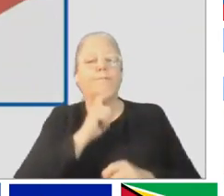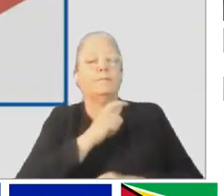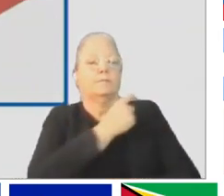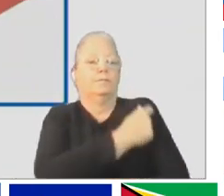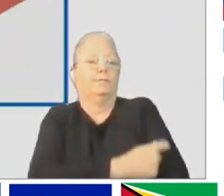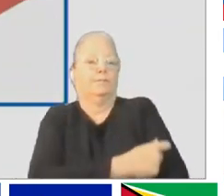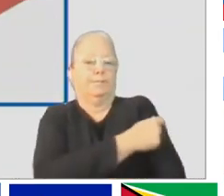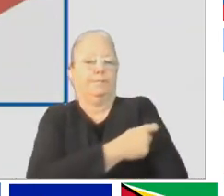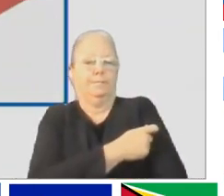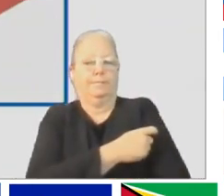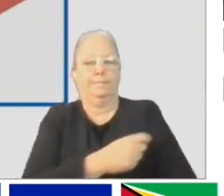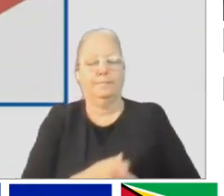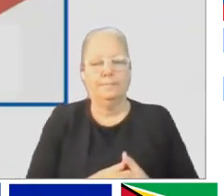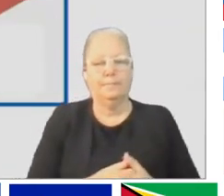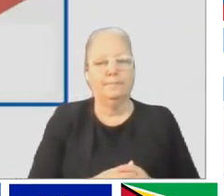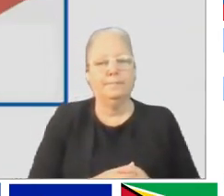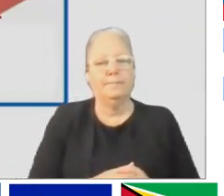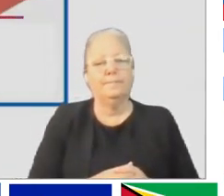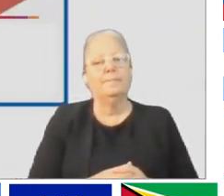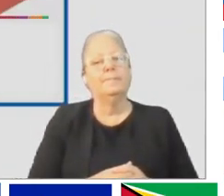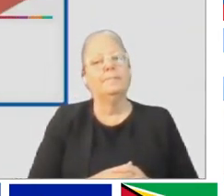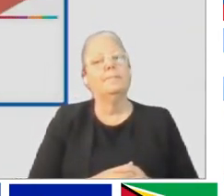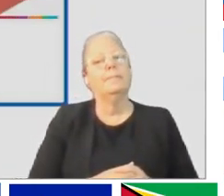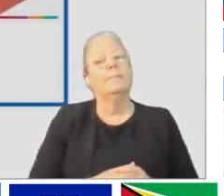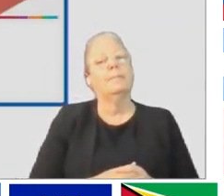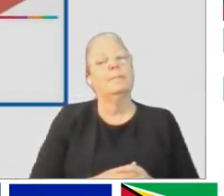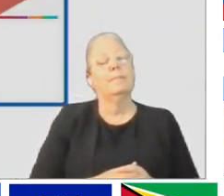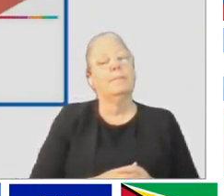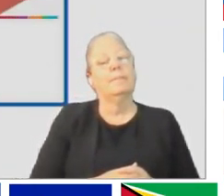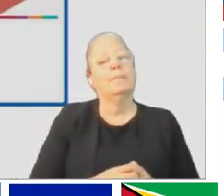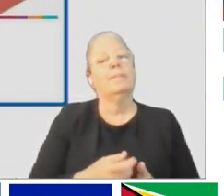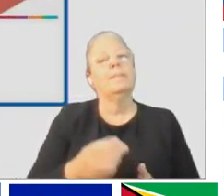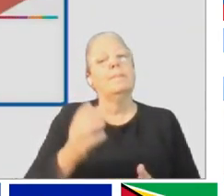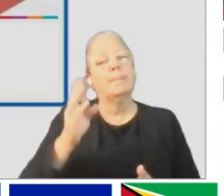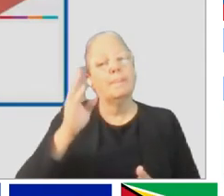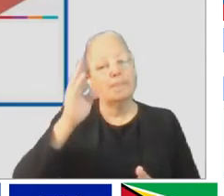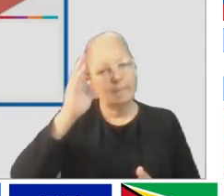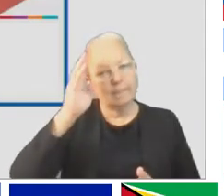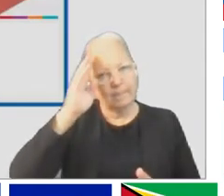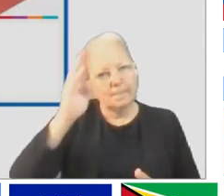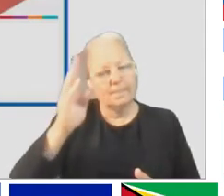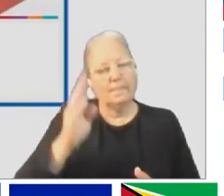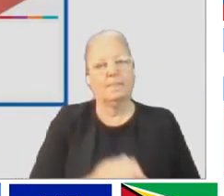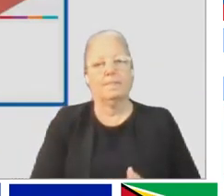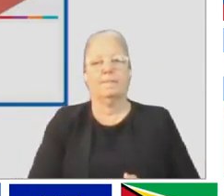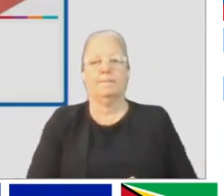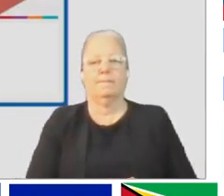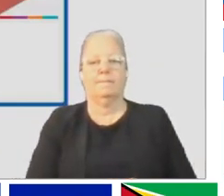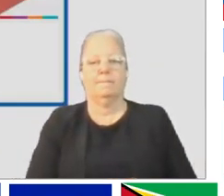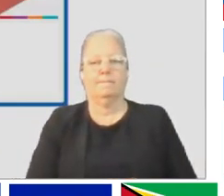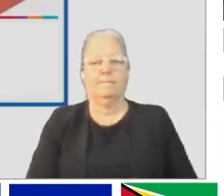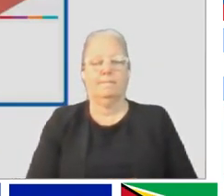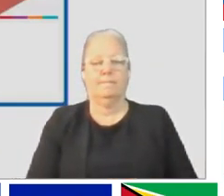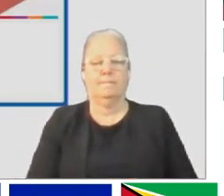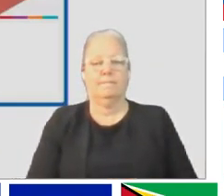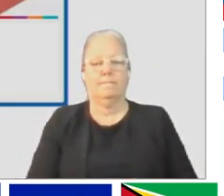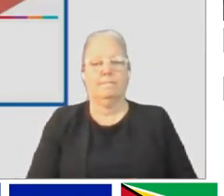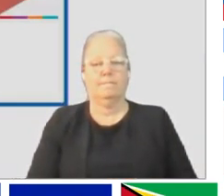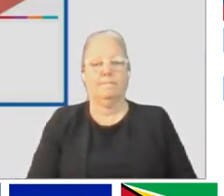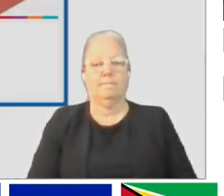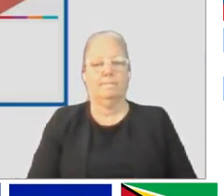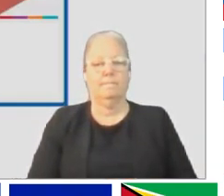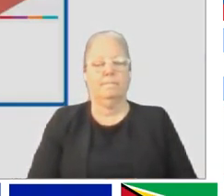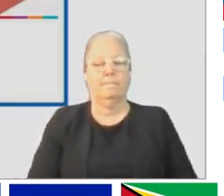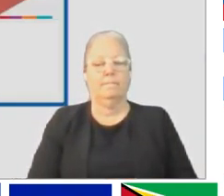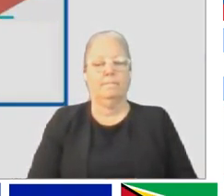Hi, good afternoon, everyone. And first of all, thank you so much for allowing us the space at IFRC to be a part of this session